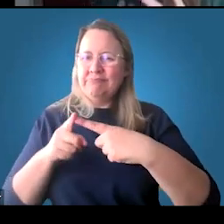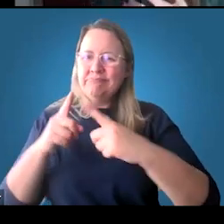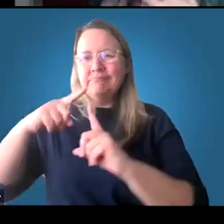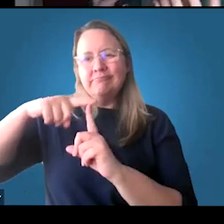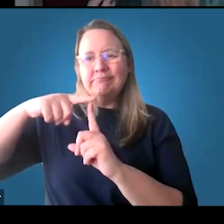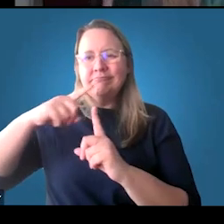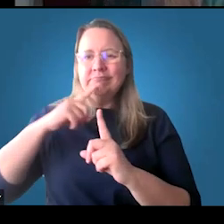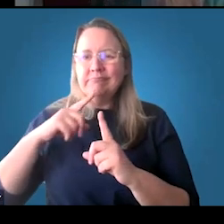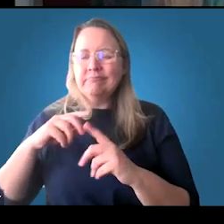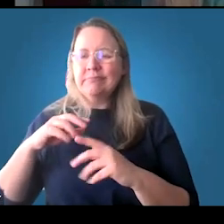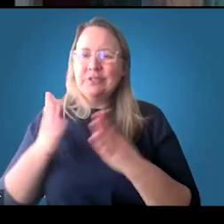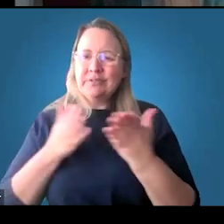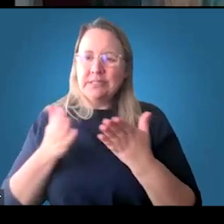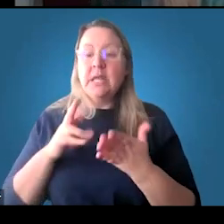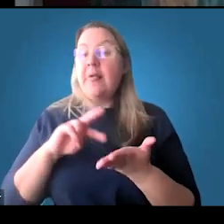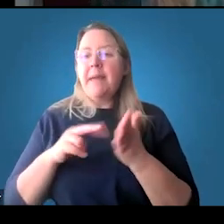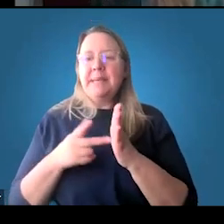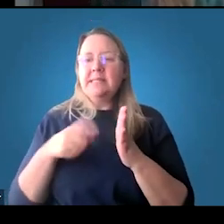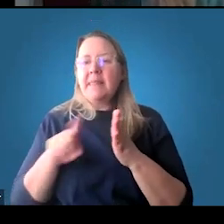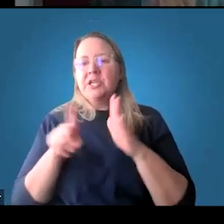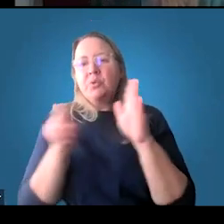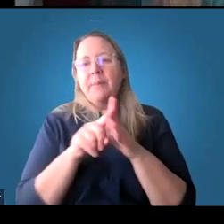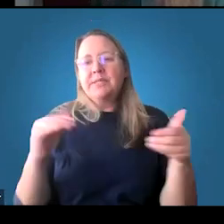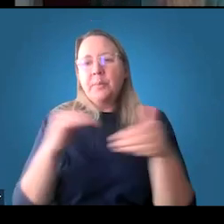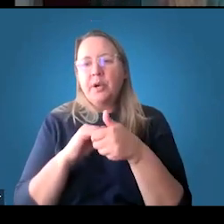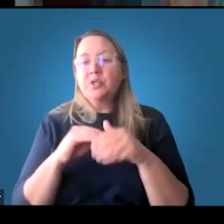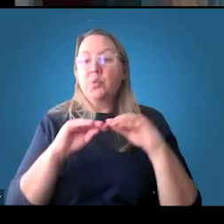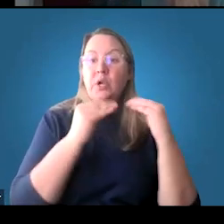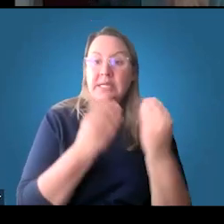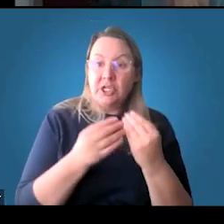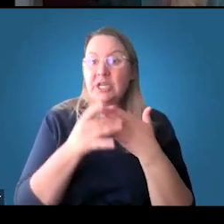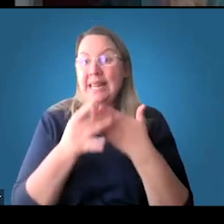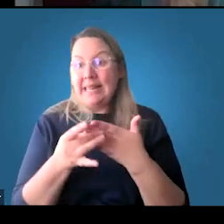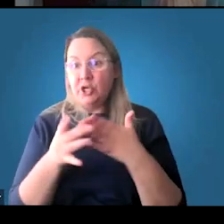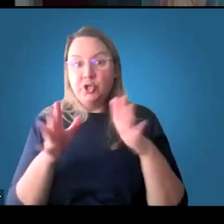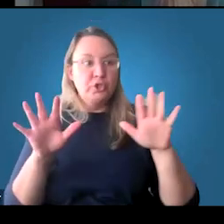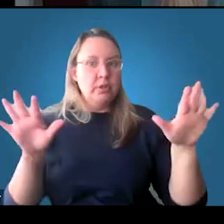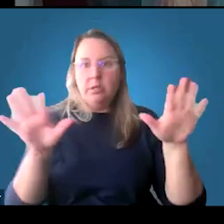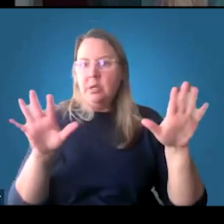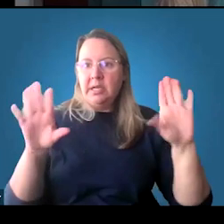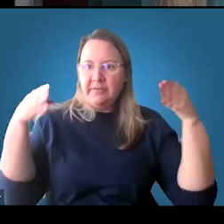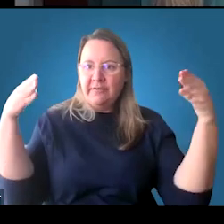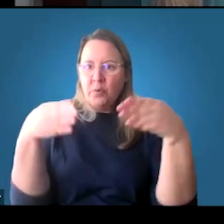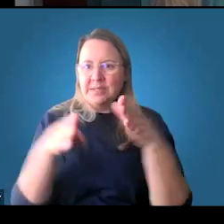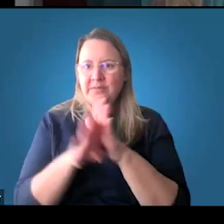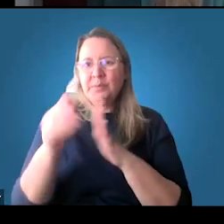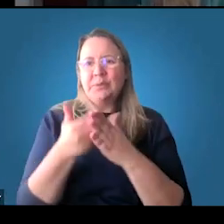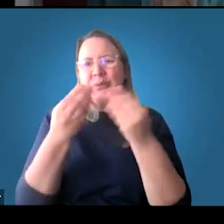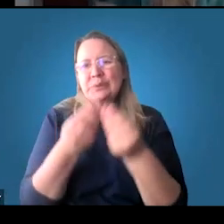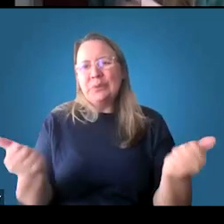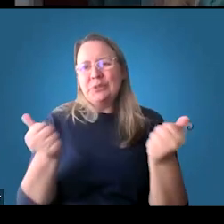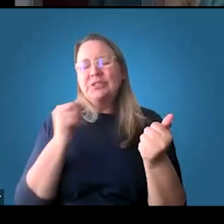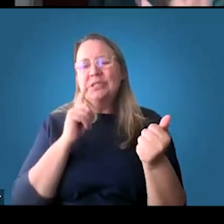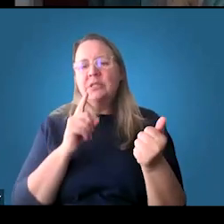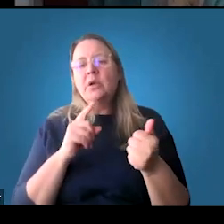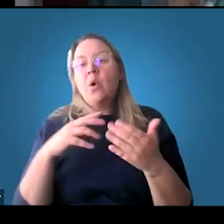means that they show up as a partner so that organizations and leaders on the front lines can focus on developing new solutions or